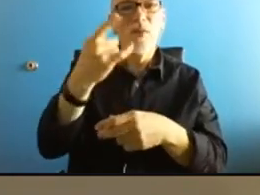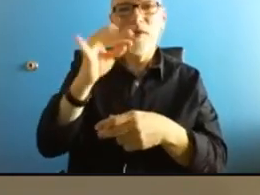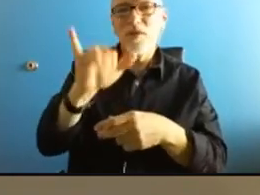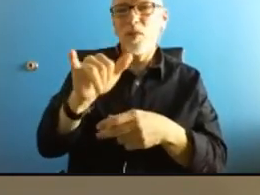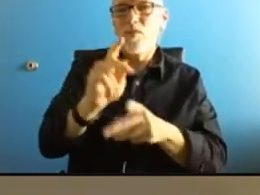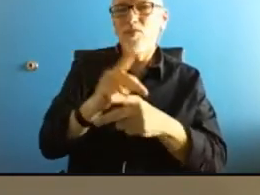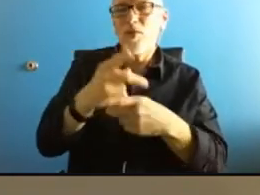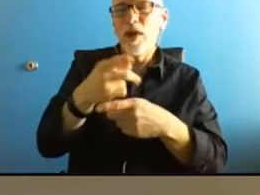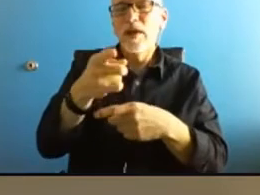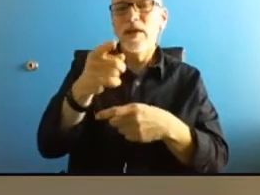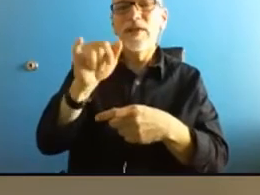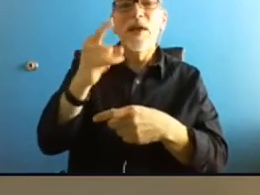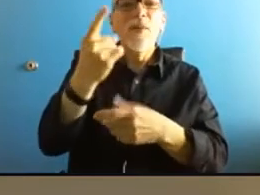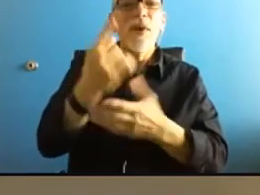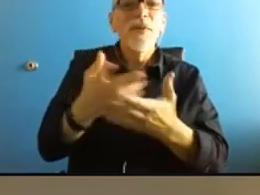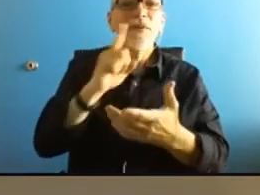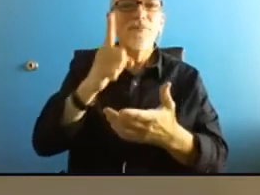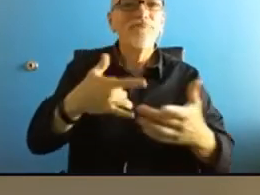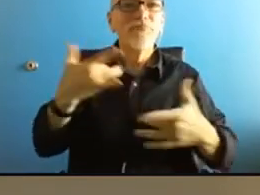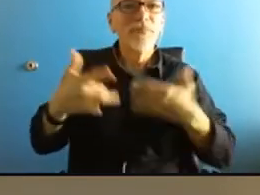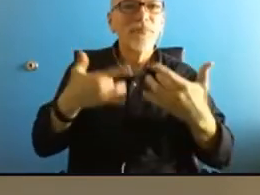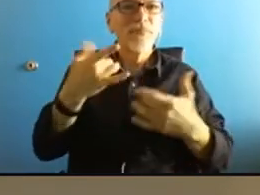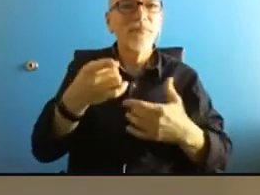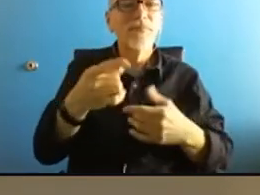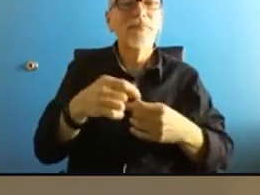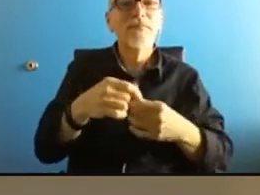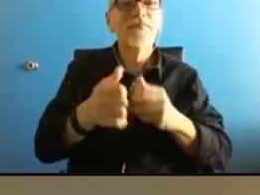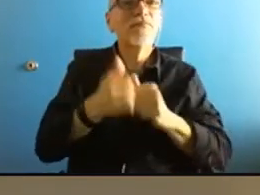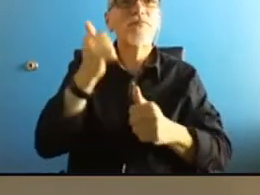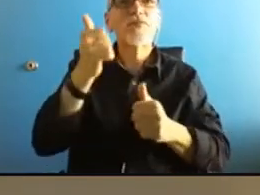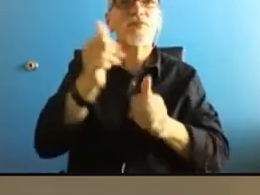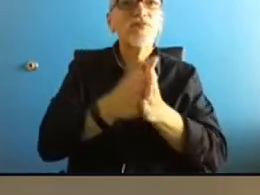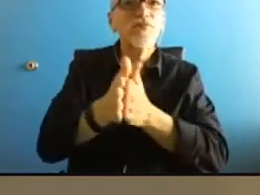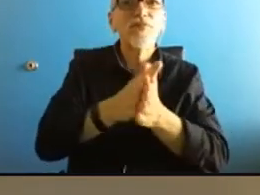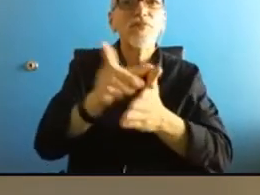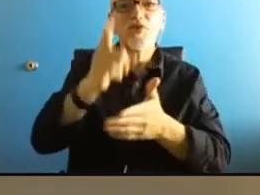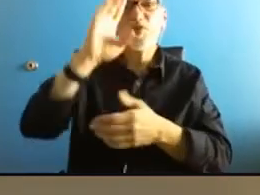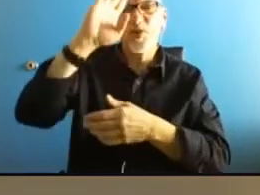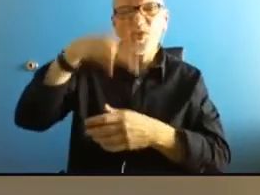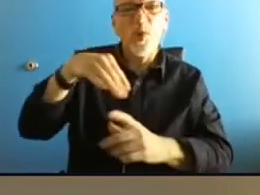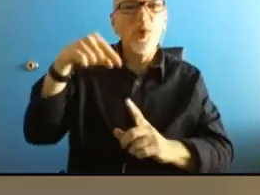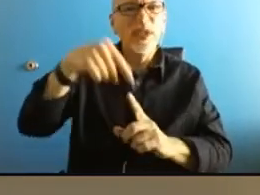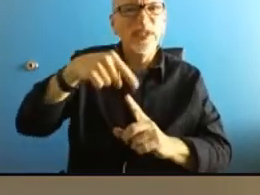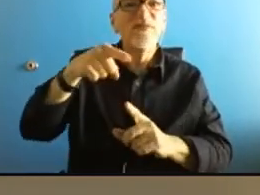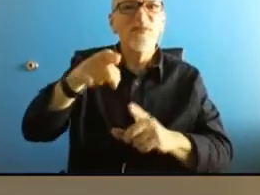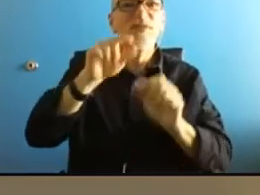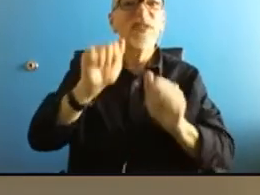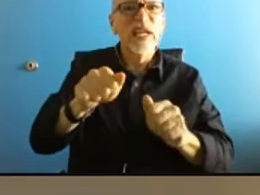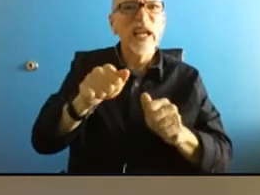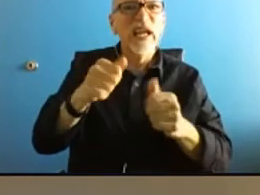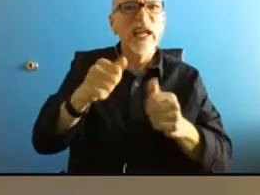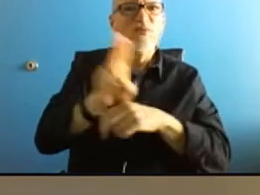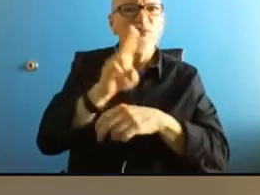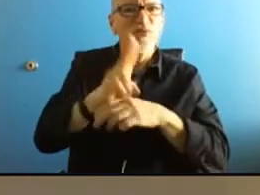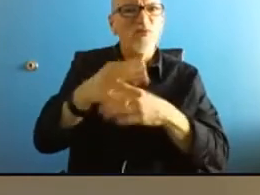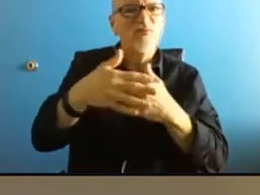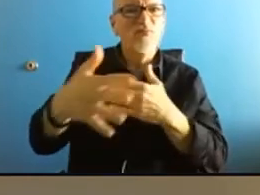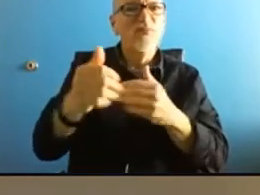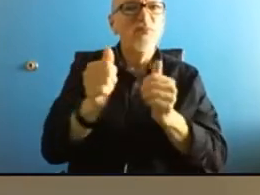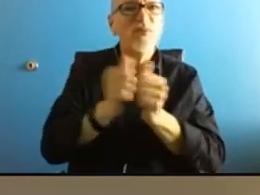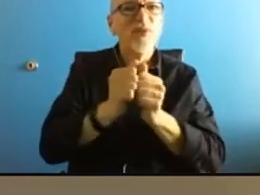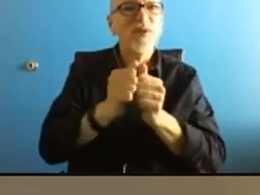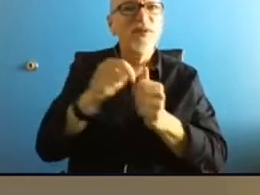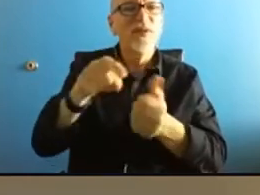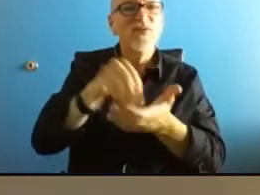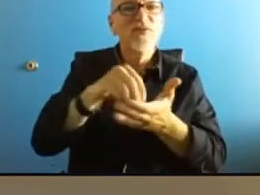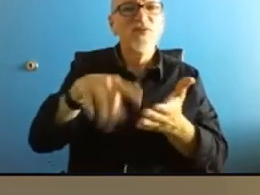the thing that excited you, the most, and knew that right away this was something that you'd be able to incorporate with, students